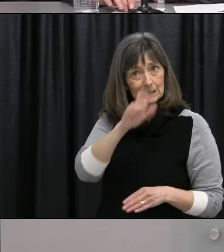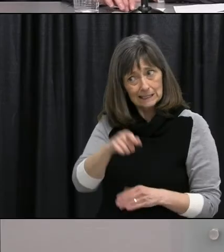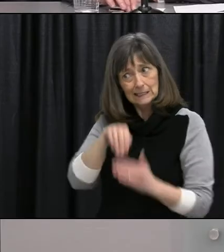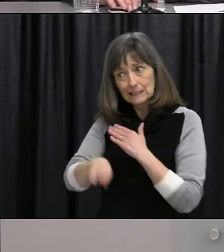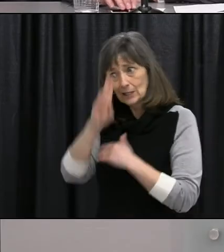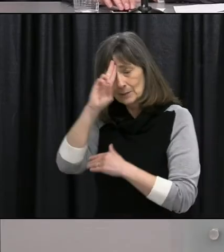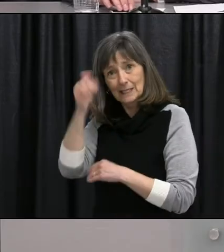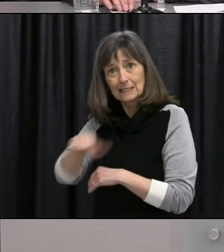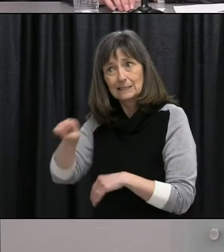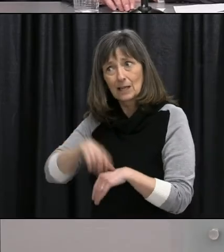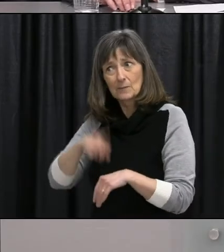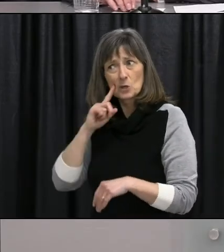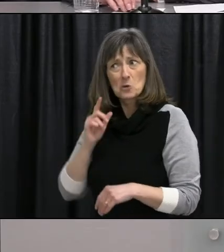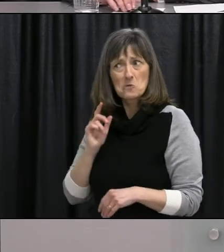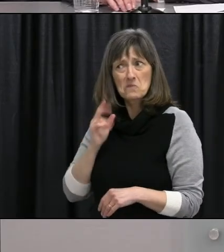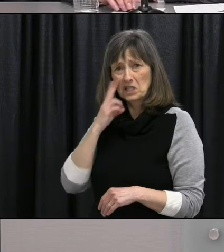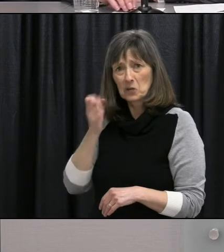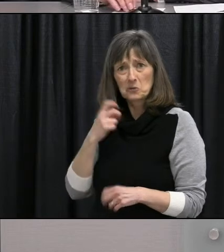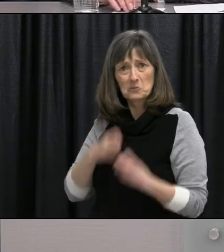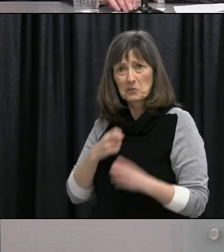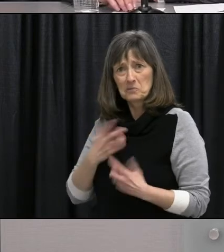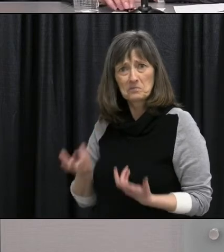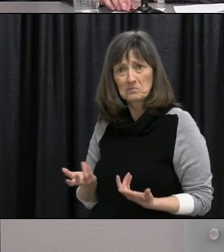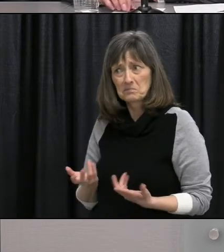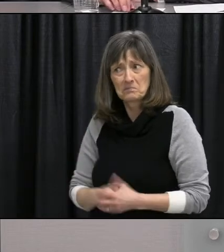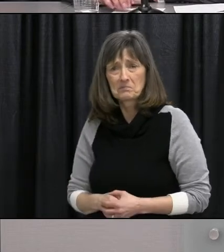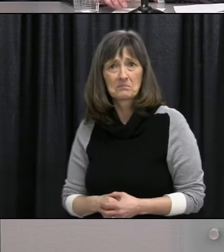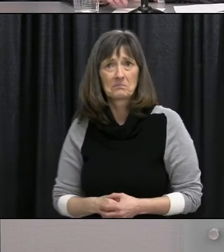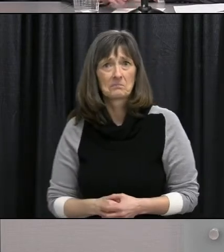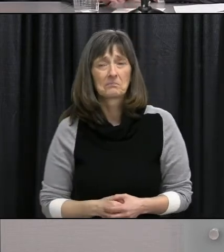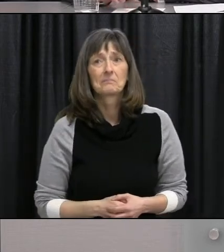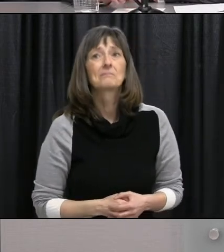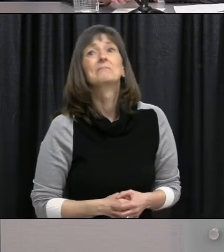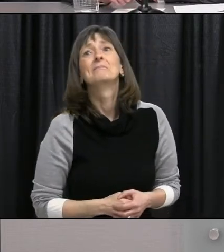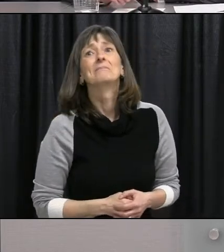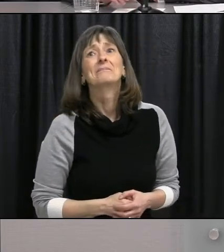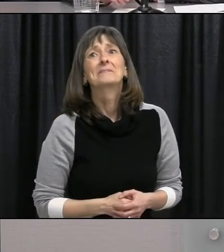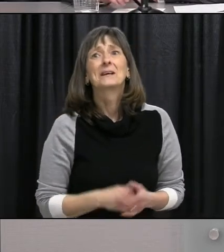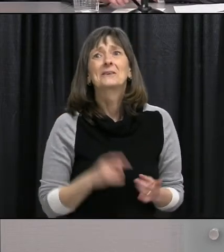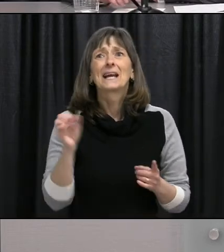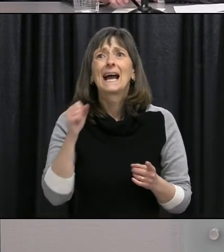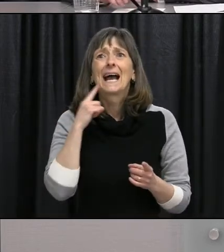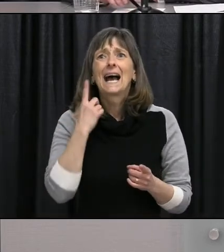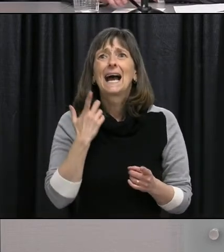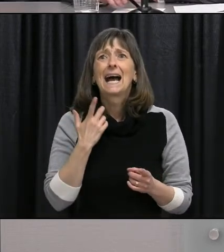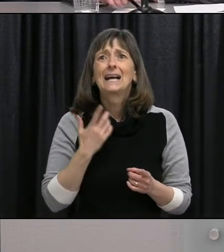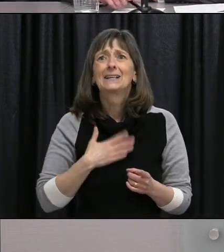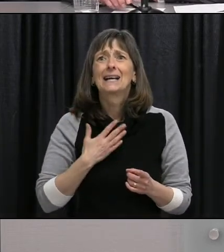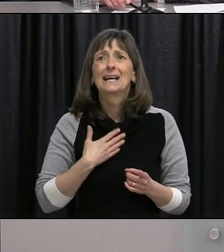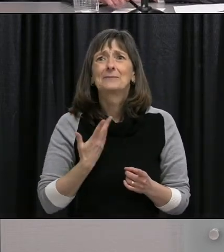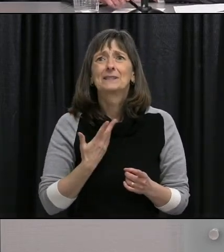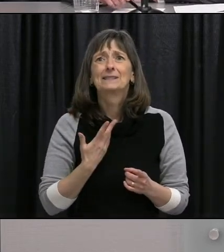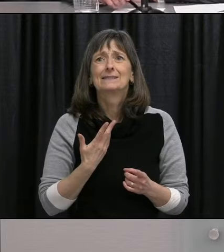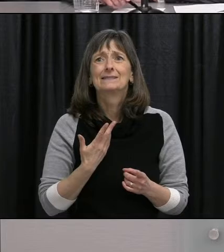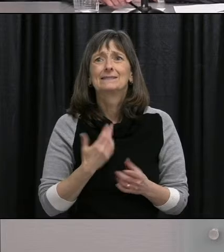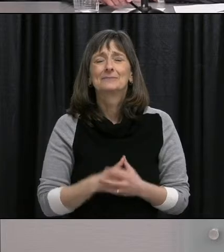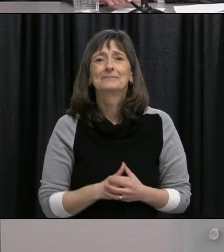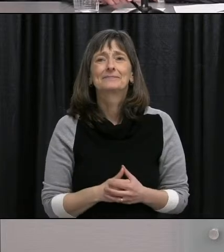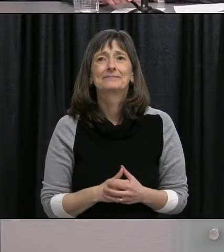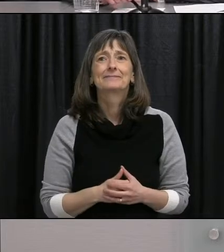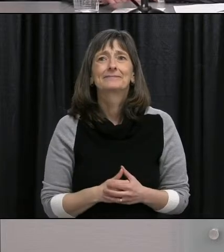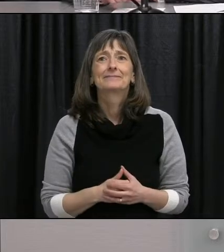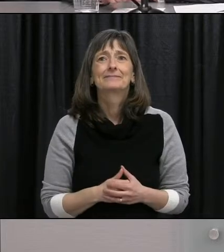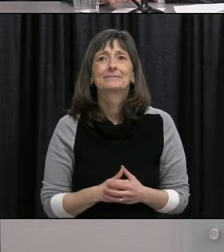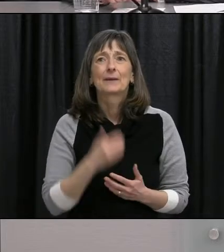Thank you very much. And if I can say happy birthday, Mom. Thank you, David. Our